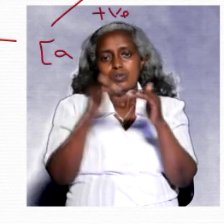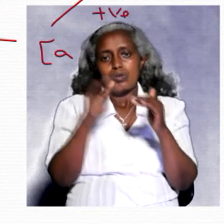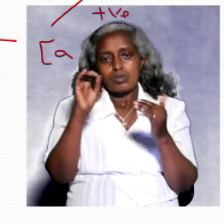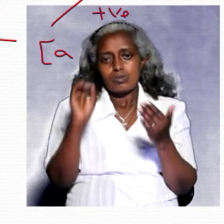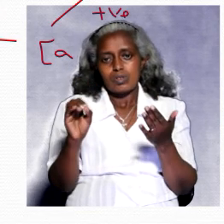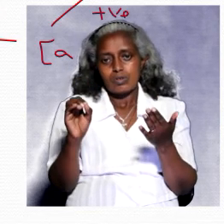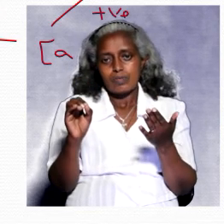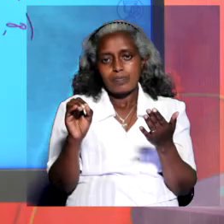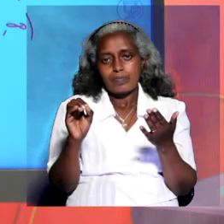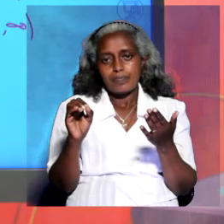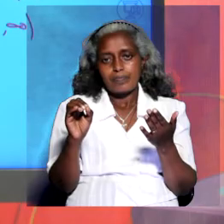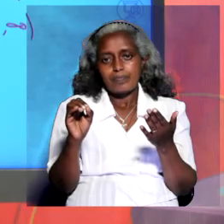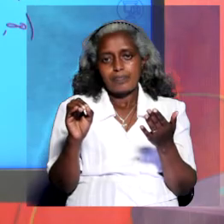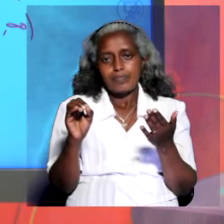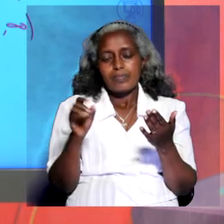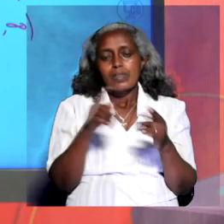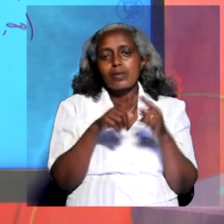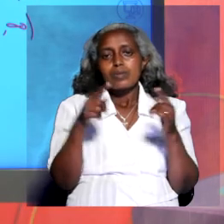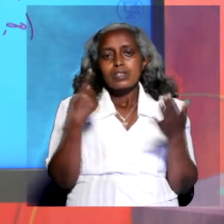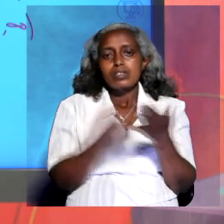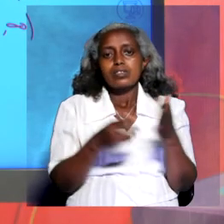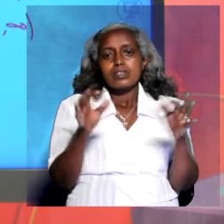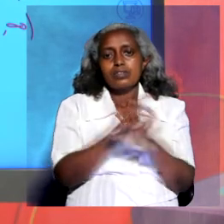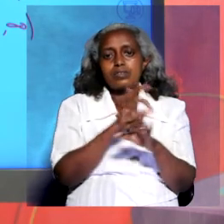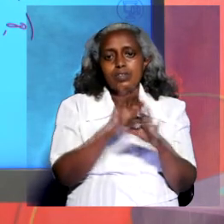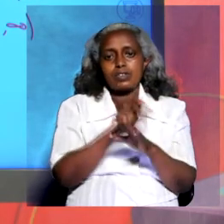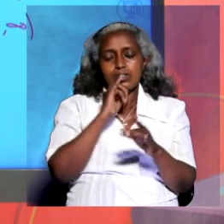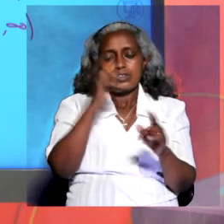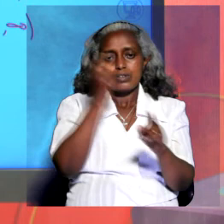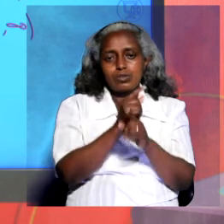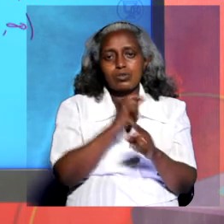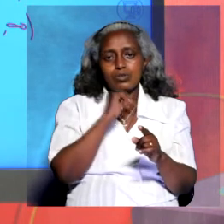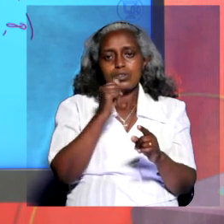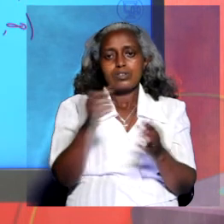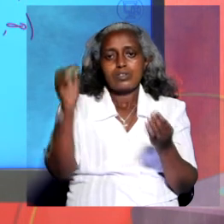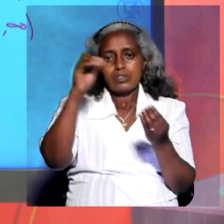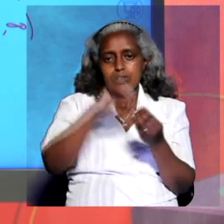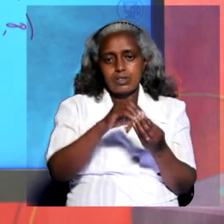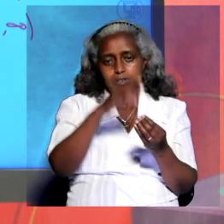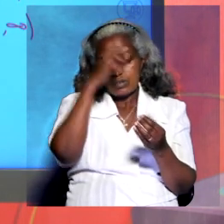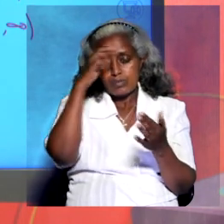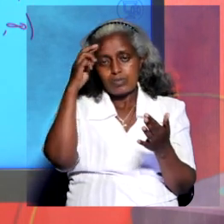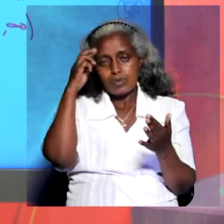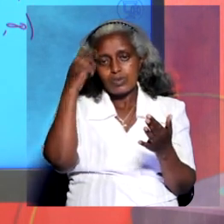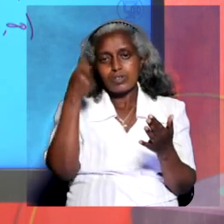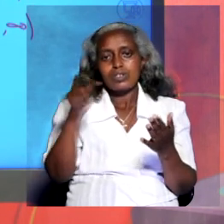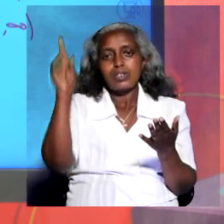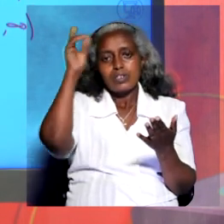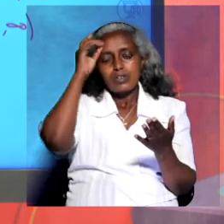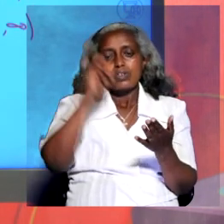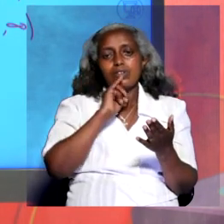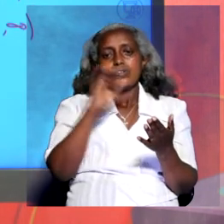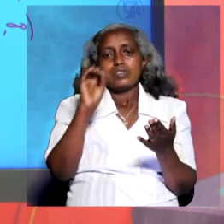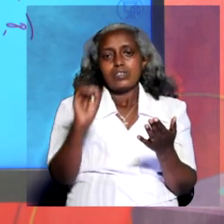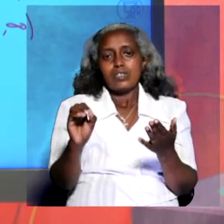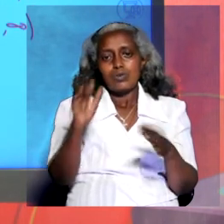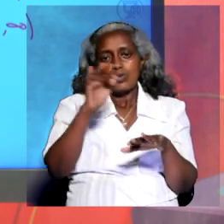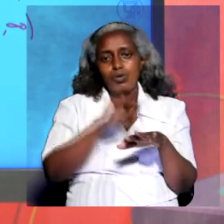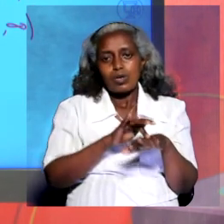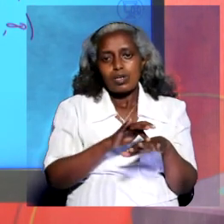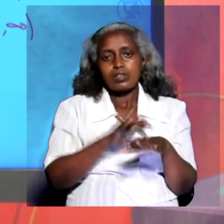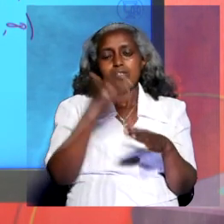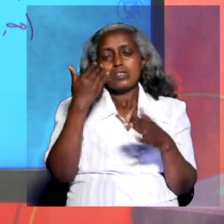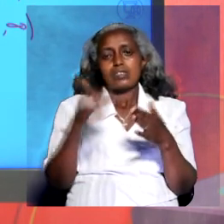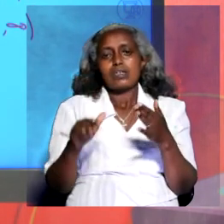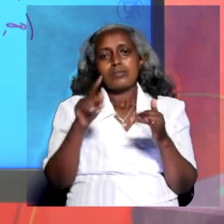0. But this function is not strictly increasing, because the derivative is 0 at